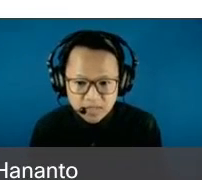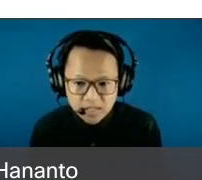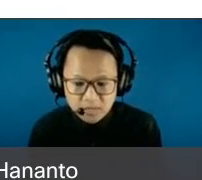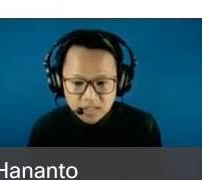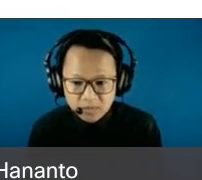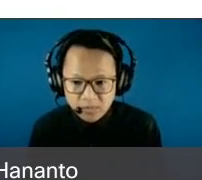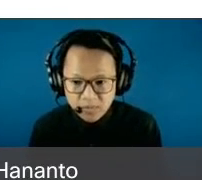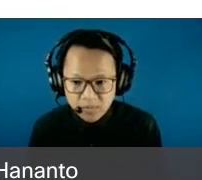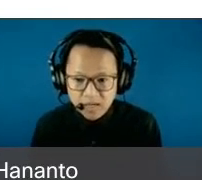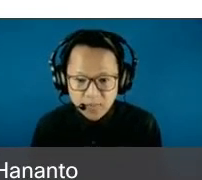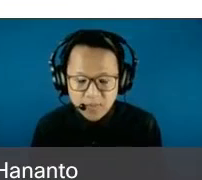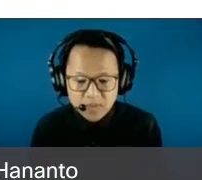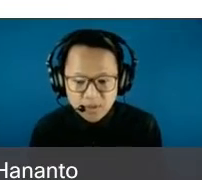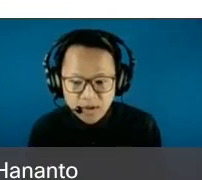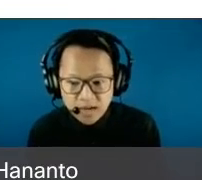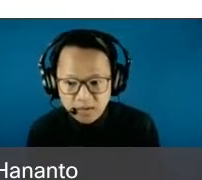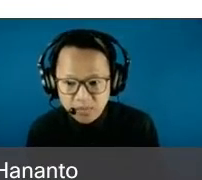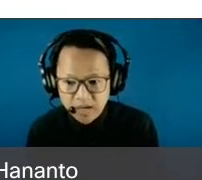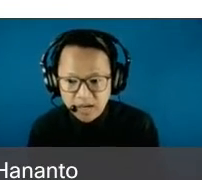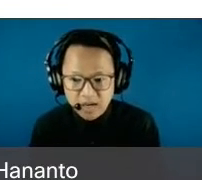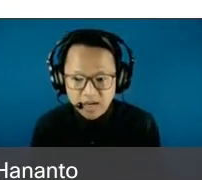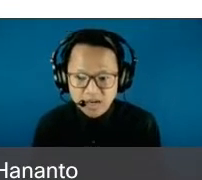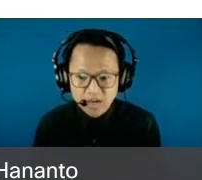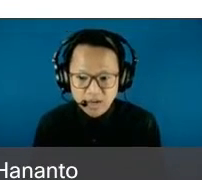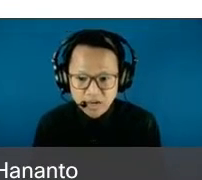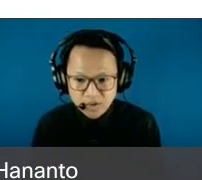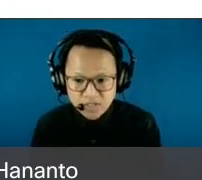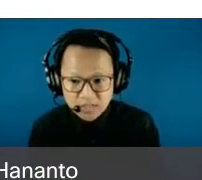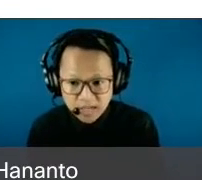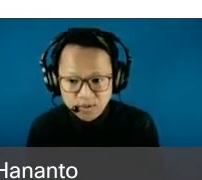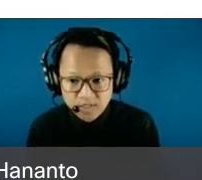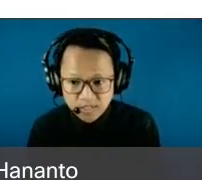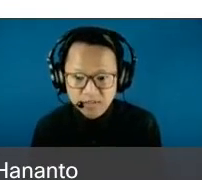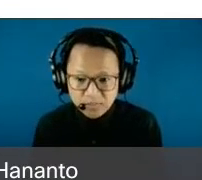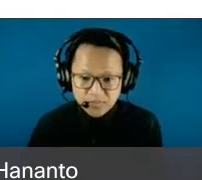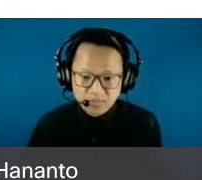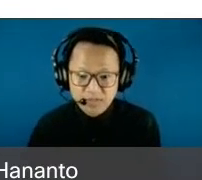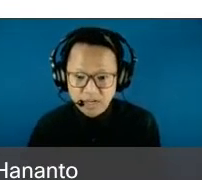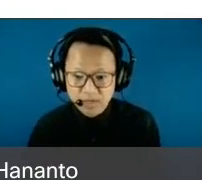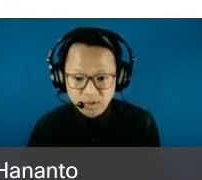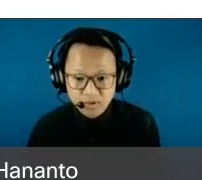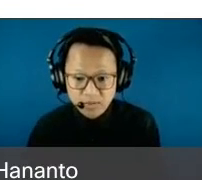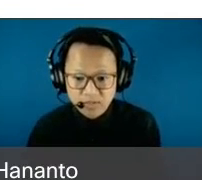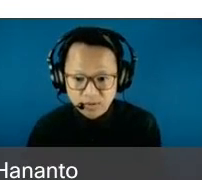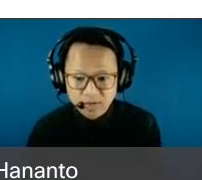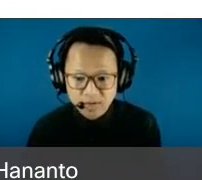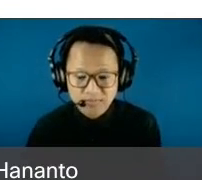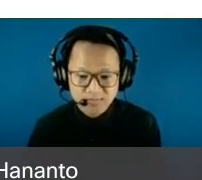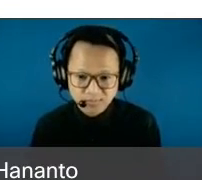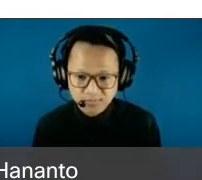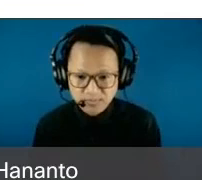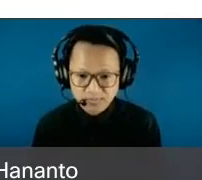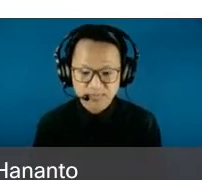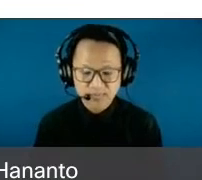sebab kerjasama antara pemerintah, sekolah, BLK, Bisik Mitra Kunci yang mendukung di